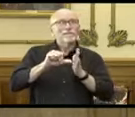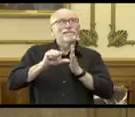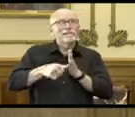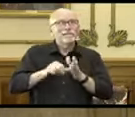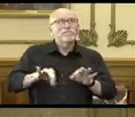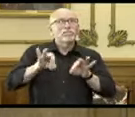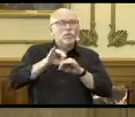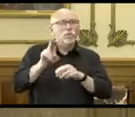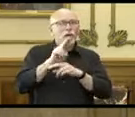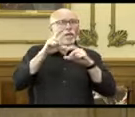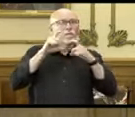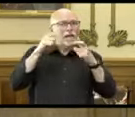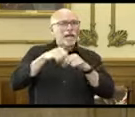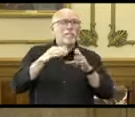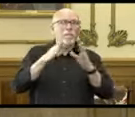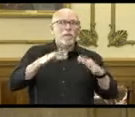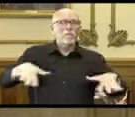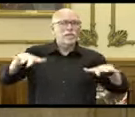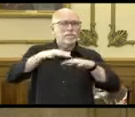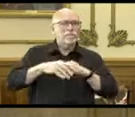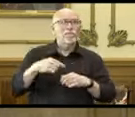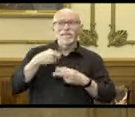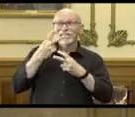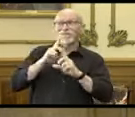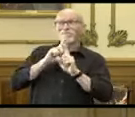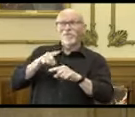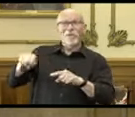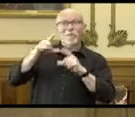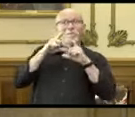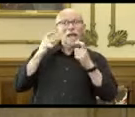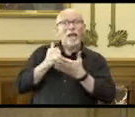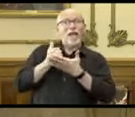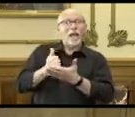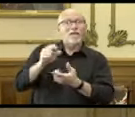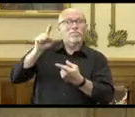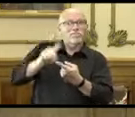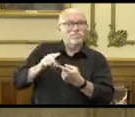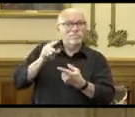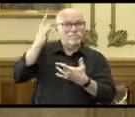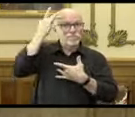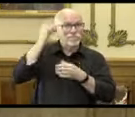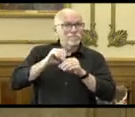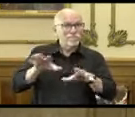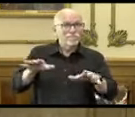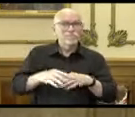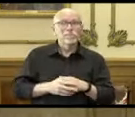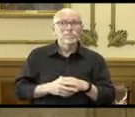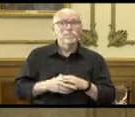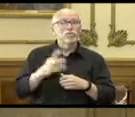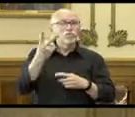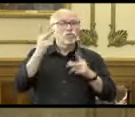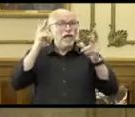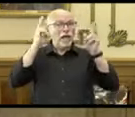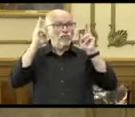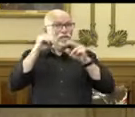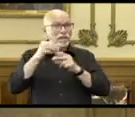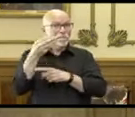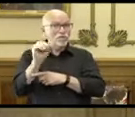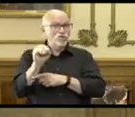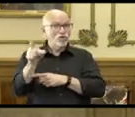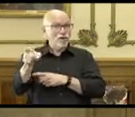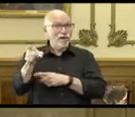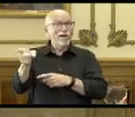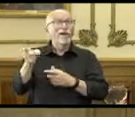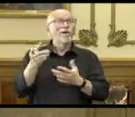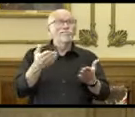when in public. We've seen reports on how masks have helped prevent infections, including two hairdressers in Missouri who